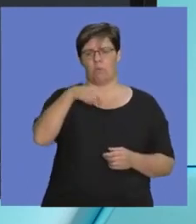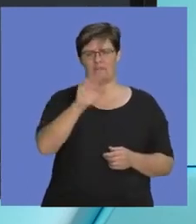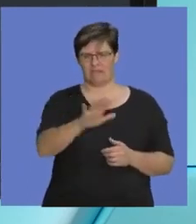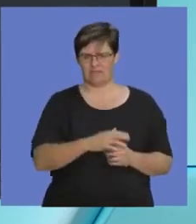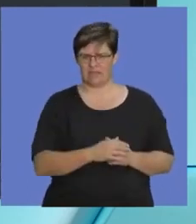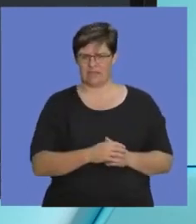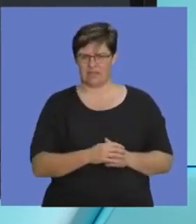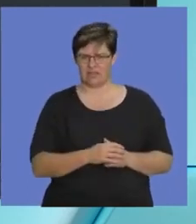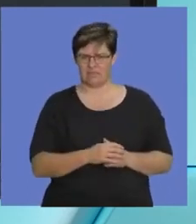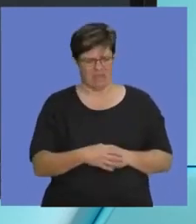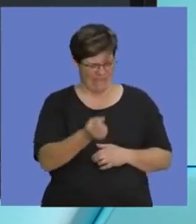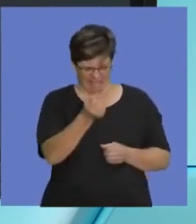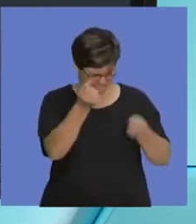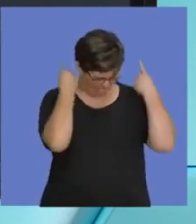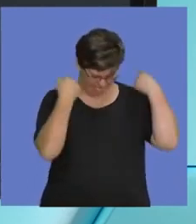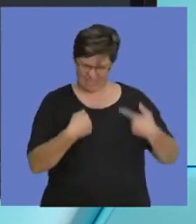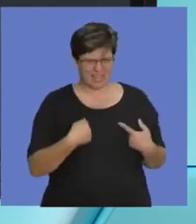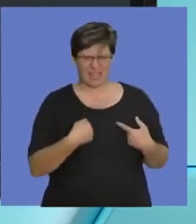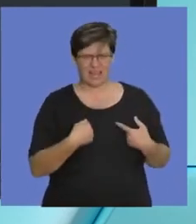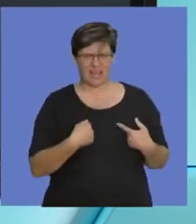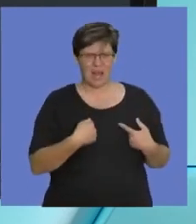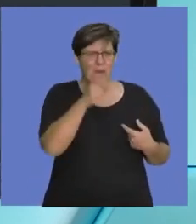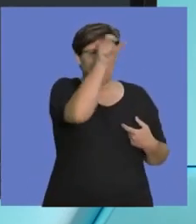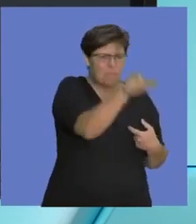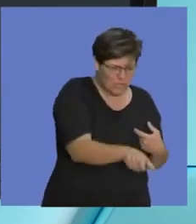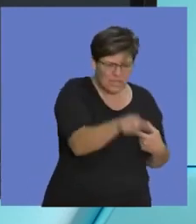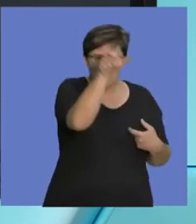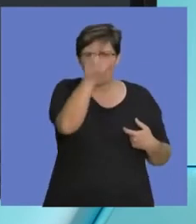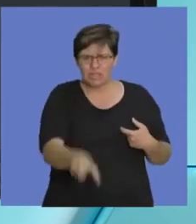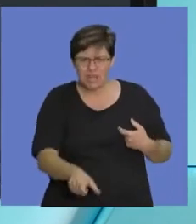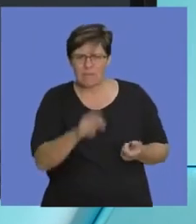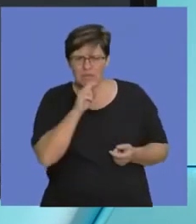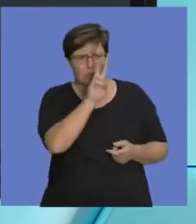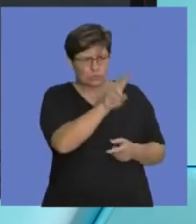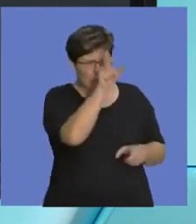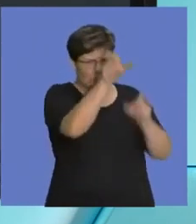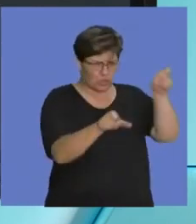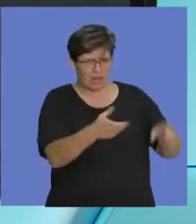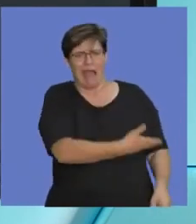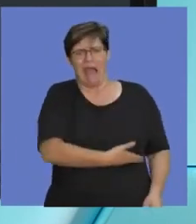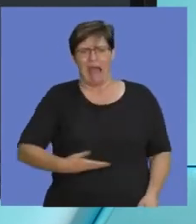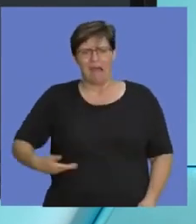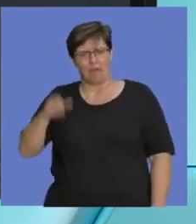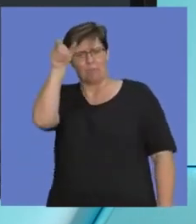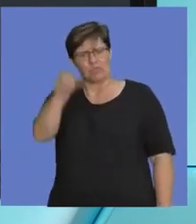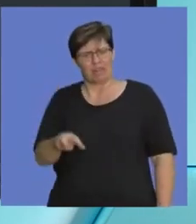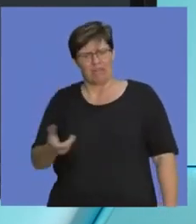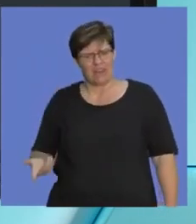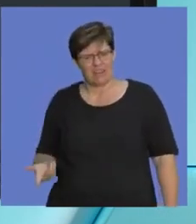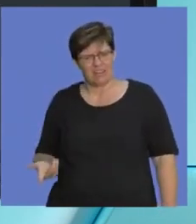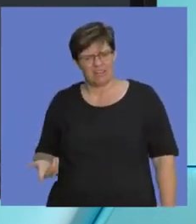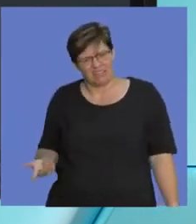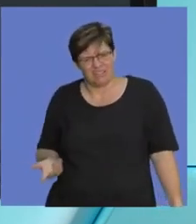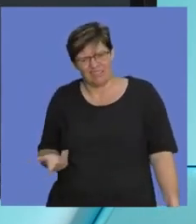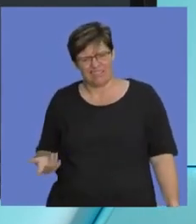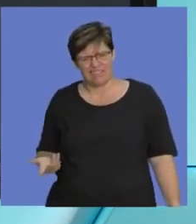2.5. Now, I never understand that. If you say 2.5, do you mean there is 2 people and then the other person